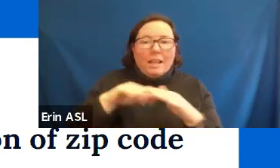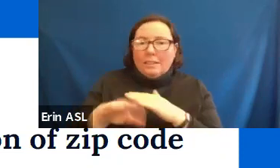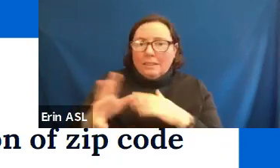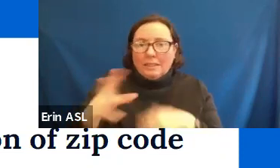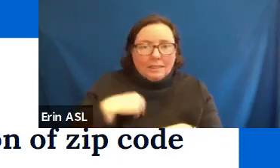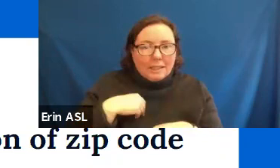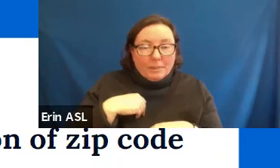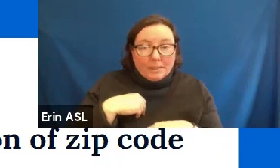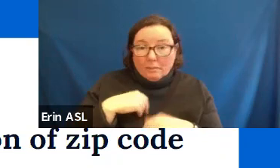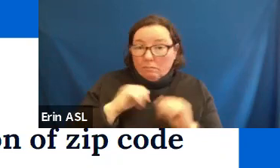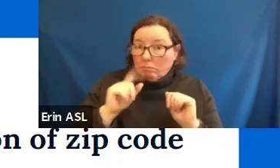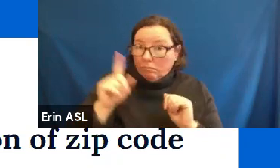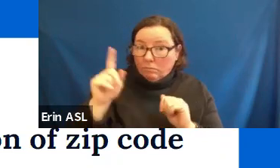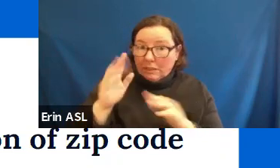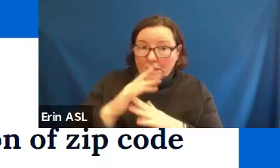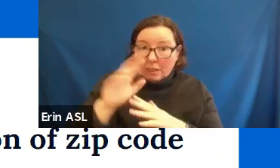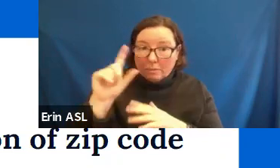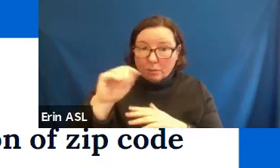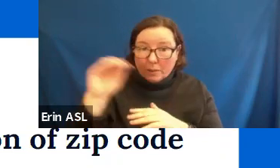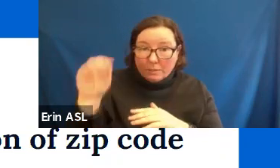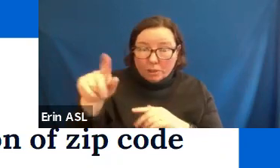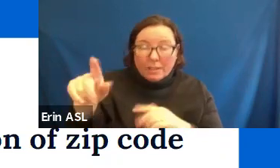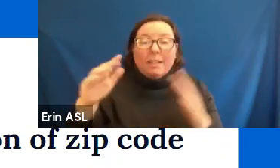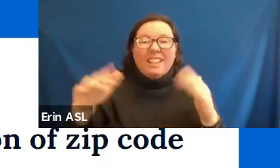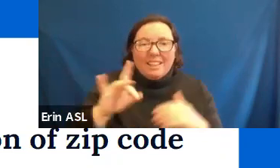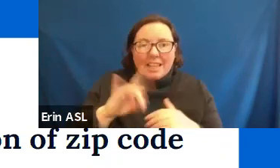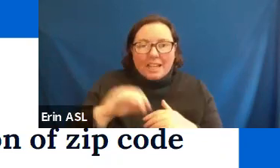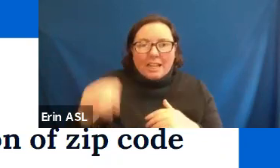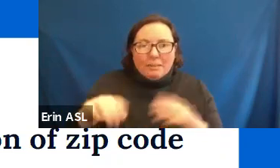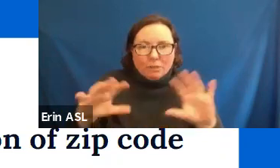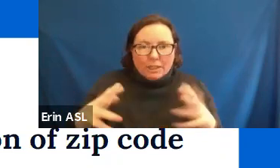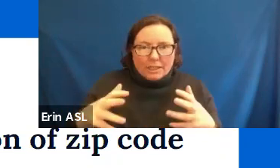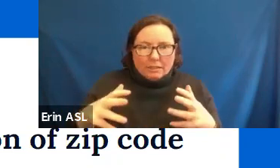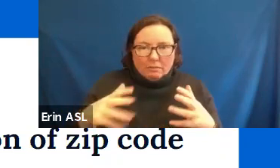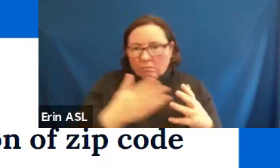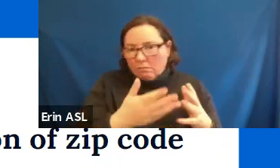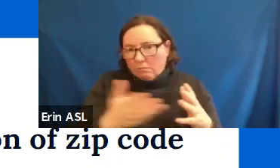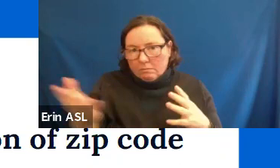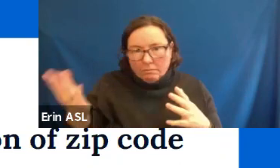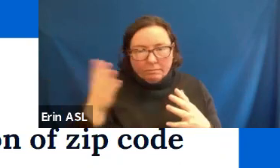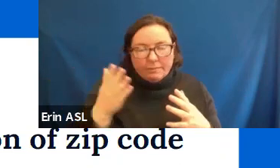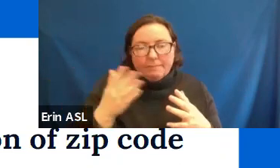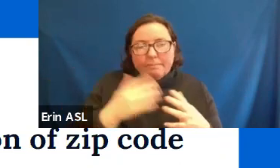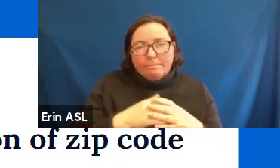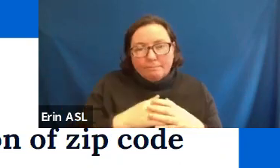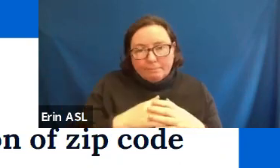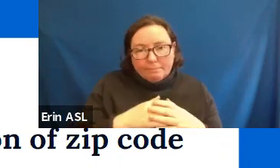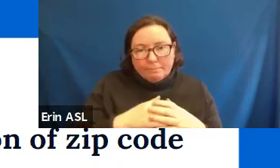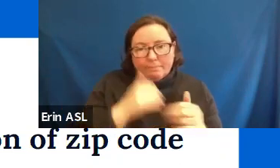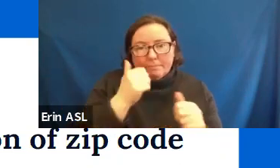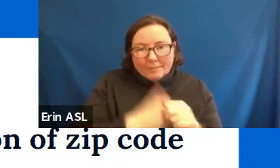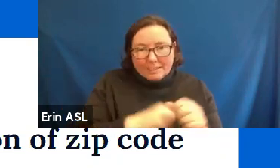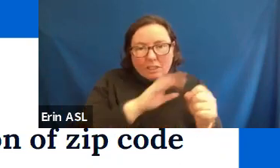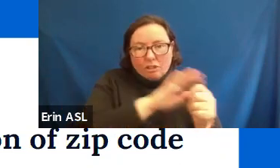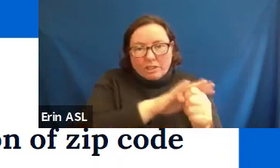to be assigned to an exam school, they're all then kind